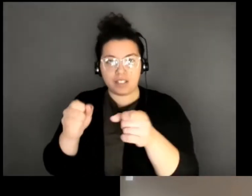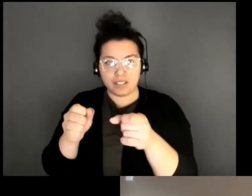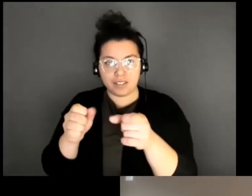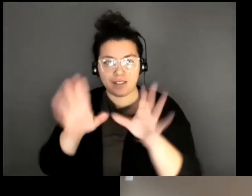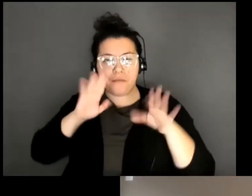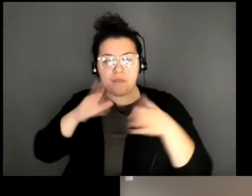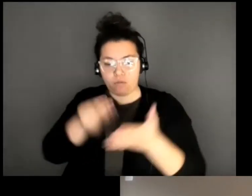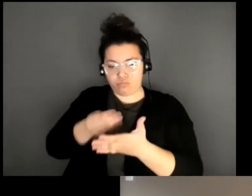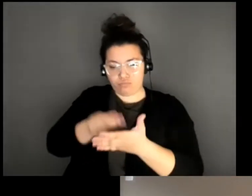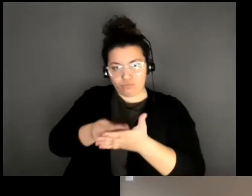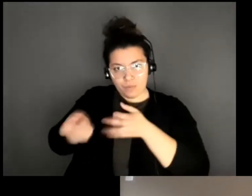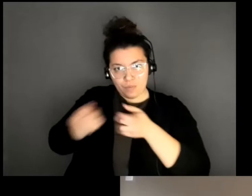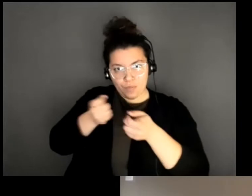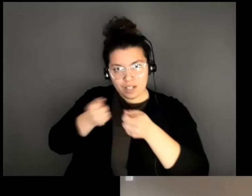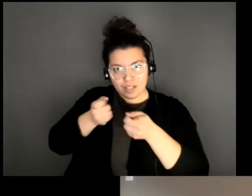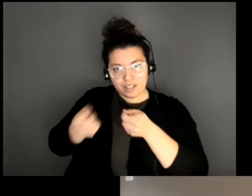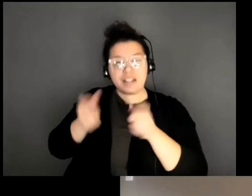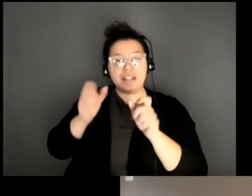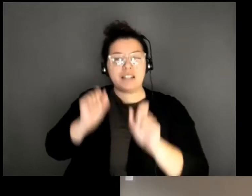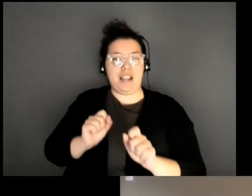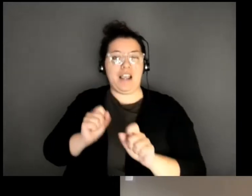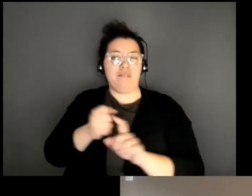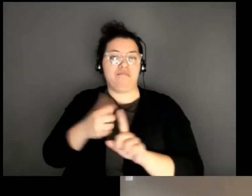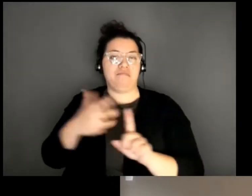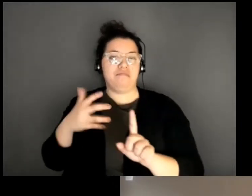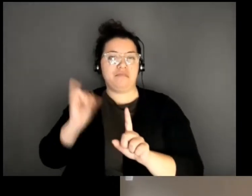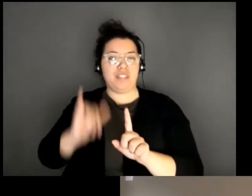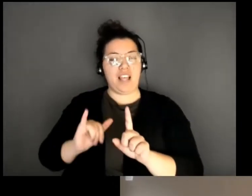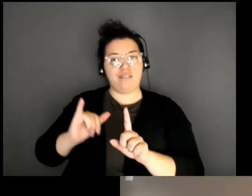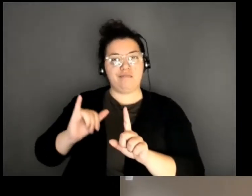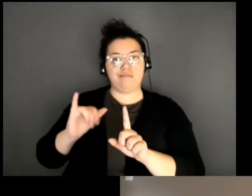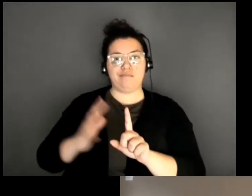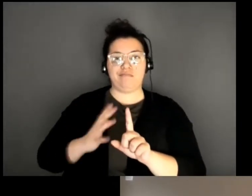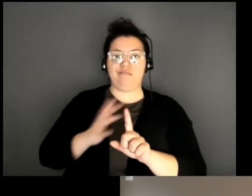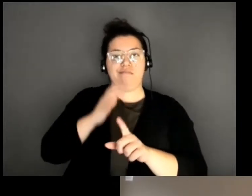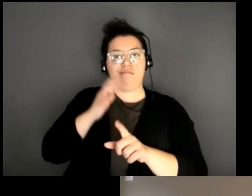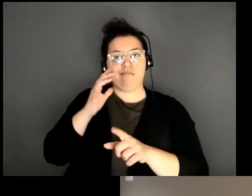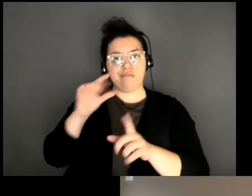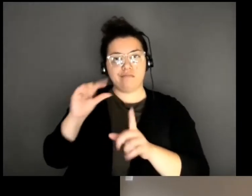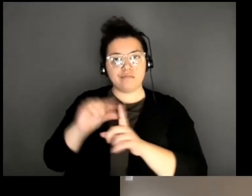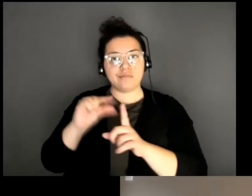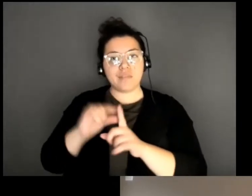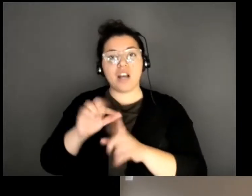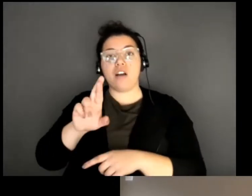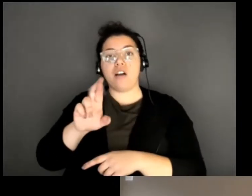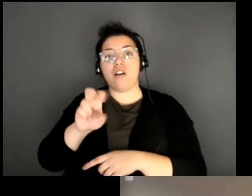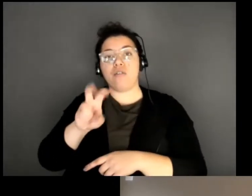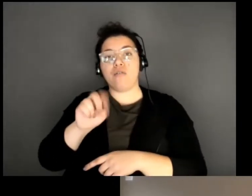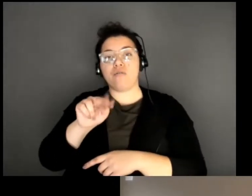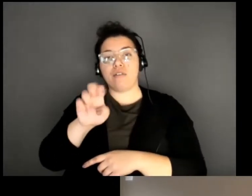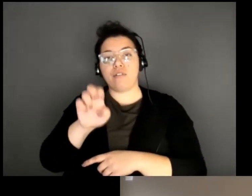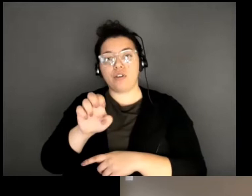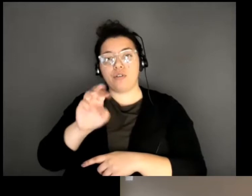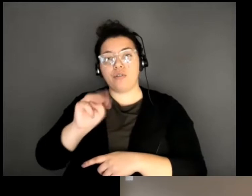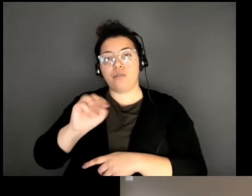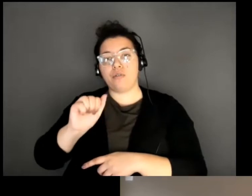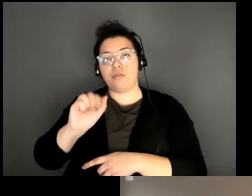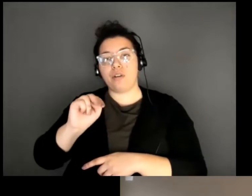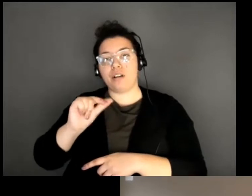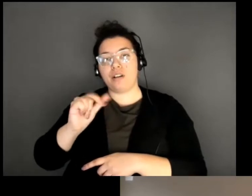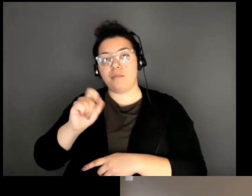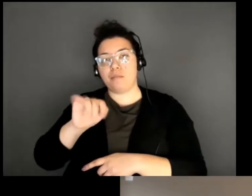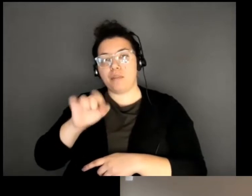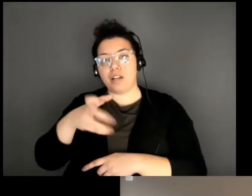know is a buzzword. We can talk a little bit about that later. But revenue management is a function where we're in charge of pricing